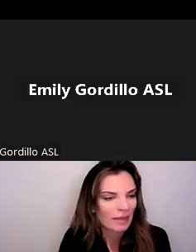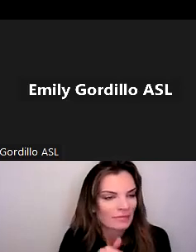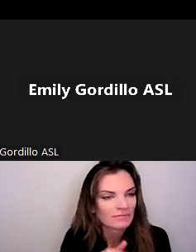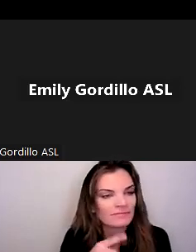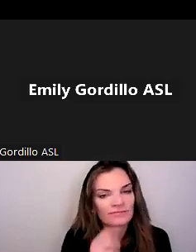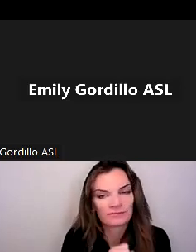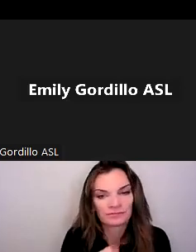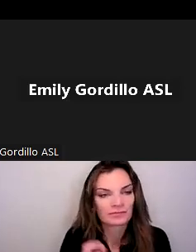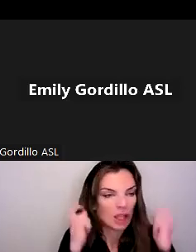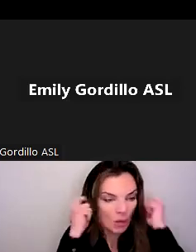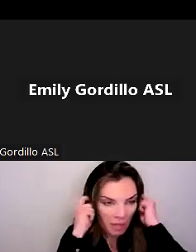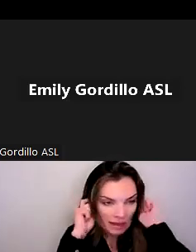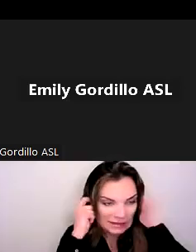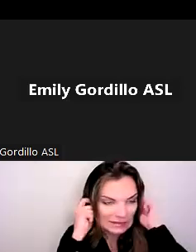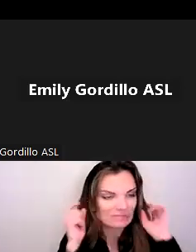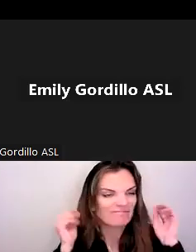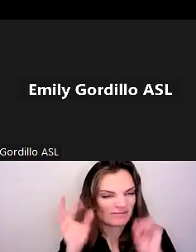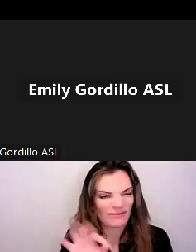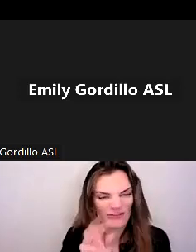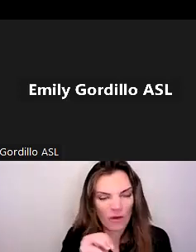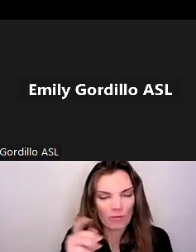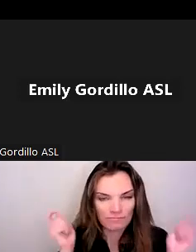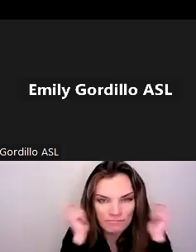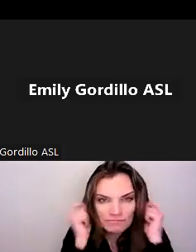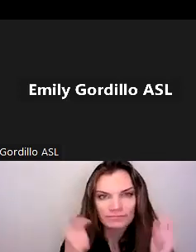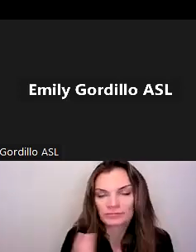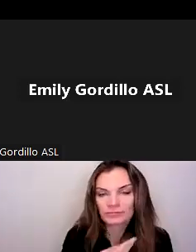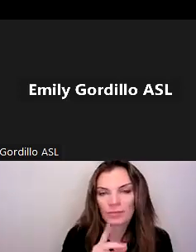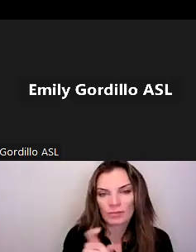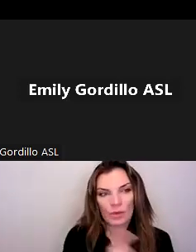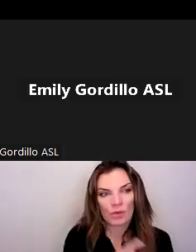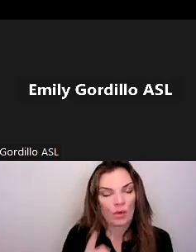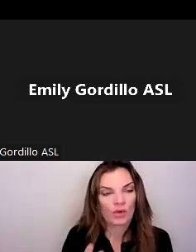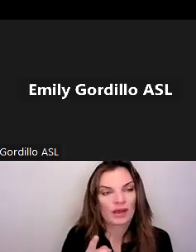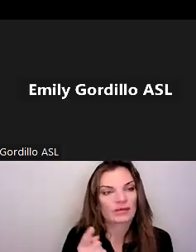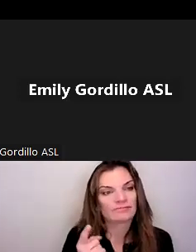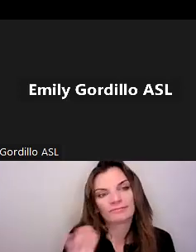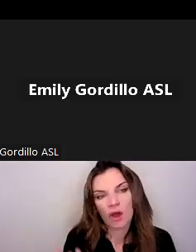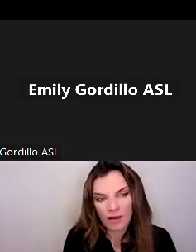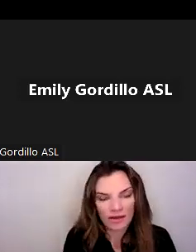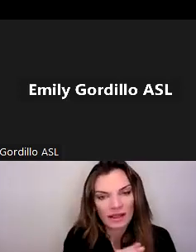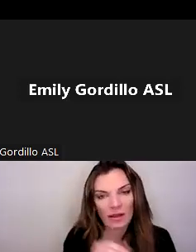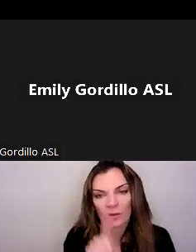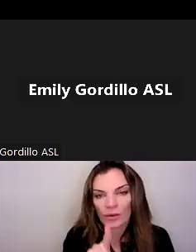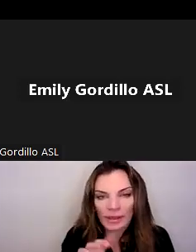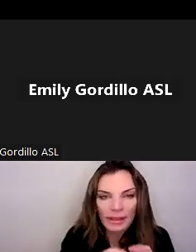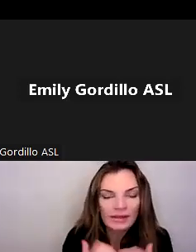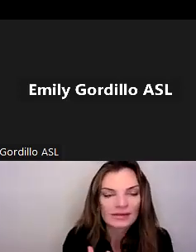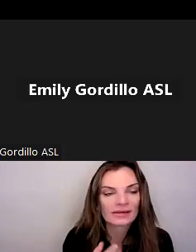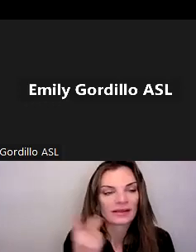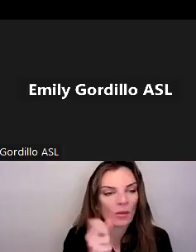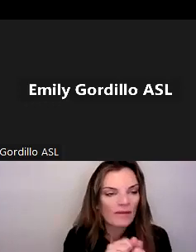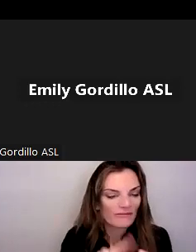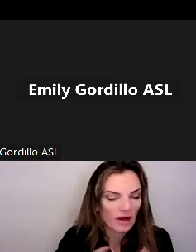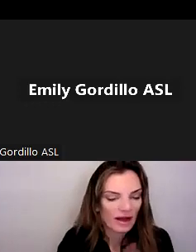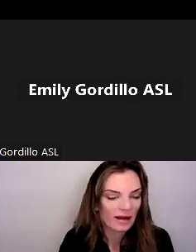earplugs, put them in, wear them. And they wanted us to wear them, for a week, but like all day, wear them to class, wear them when you are hanging out with your friends, wear